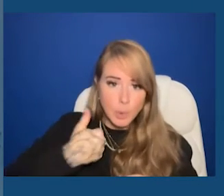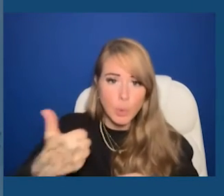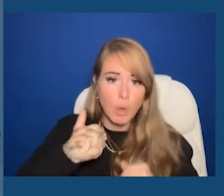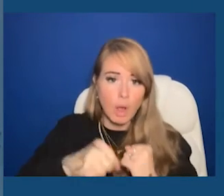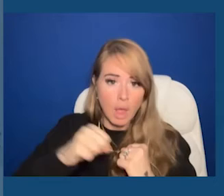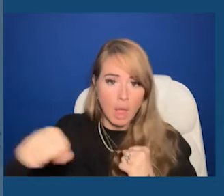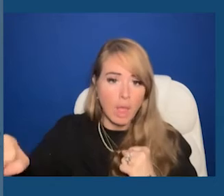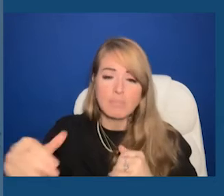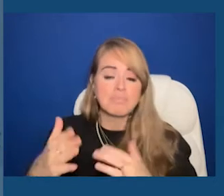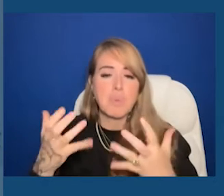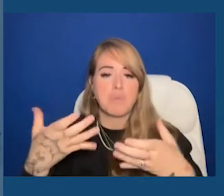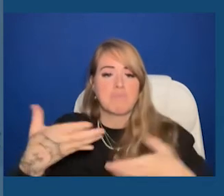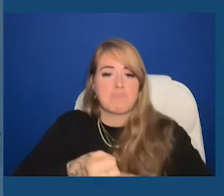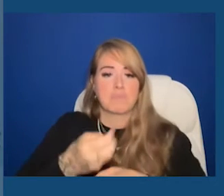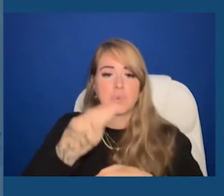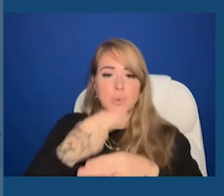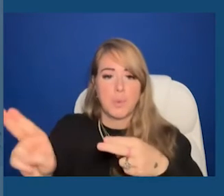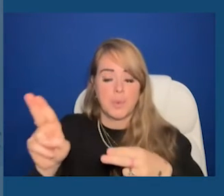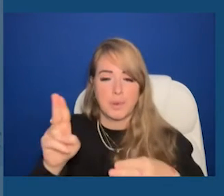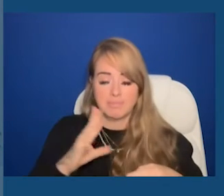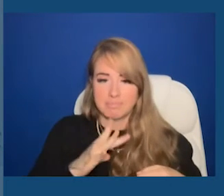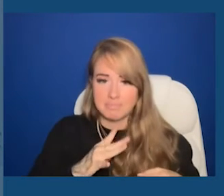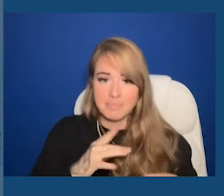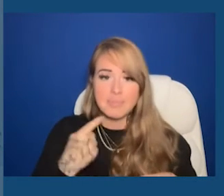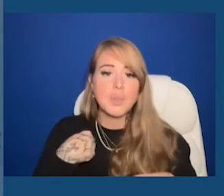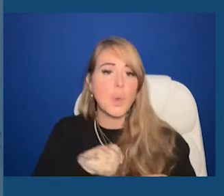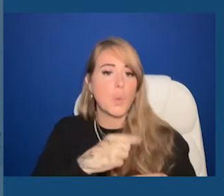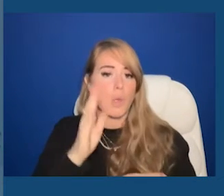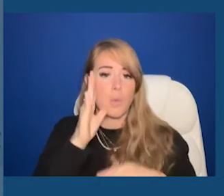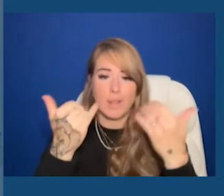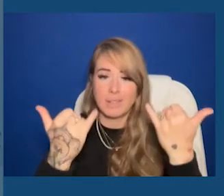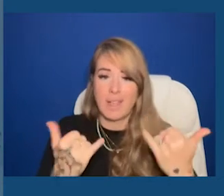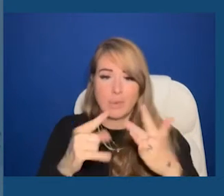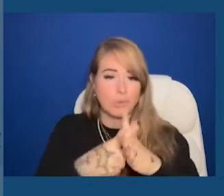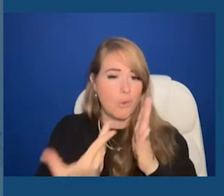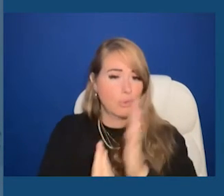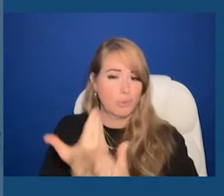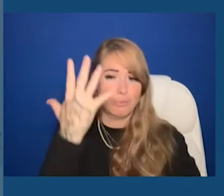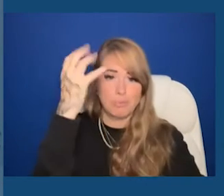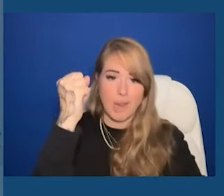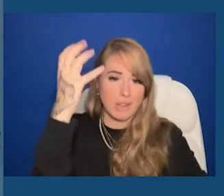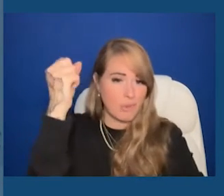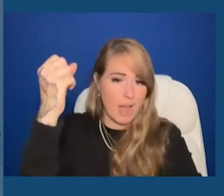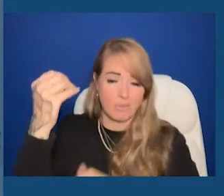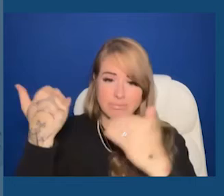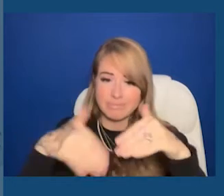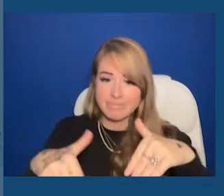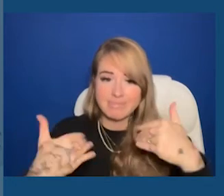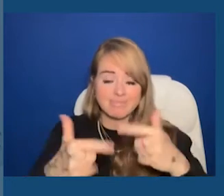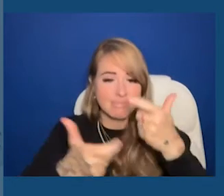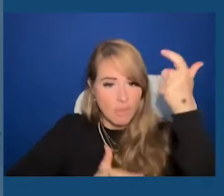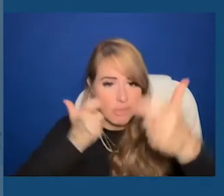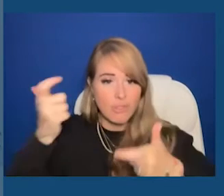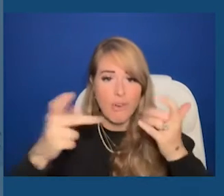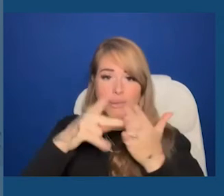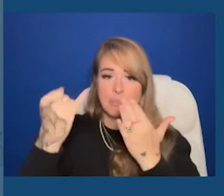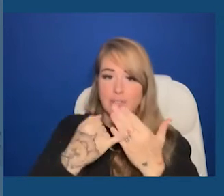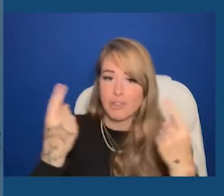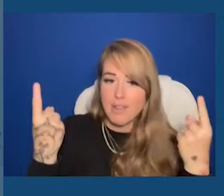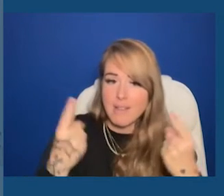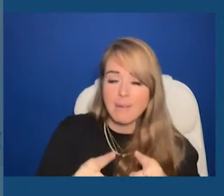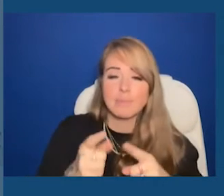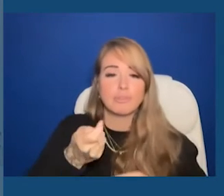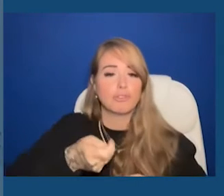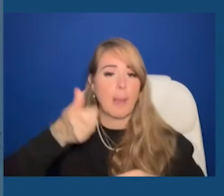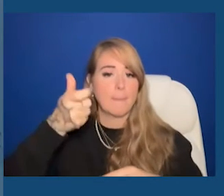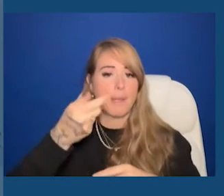We're going to deal with that as well. We're breaking ground on massive, large-scale projects. The Champlain-Hudson